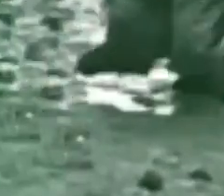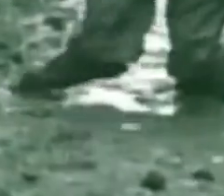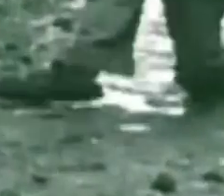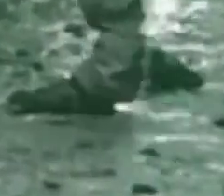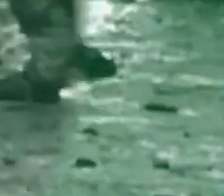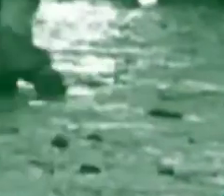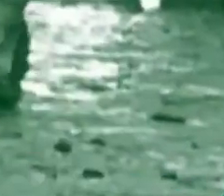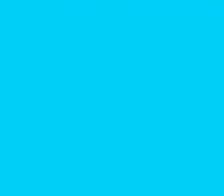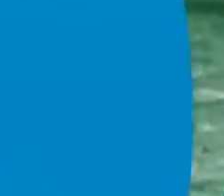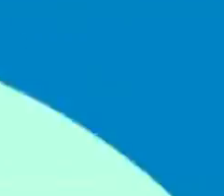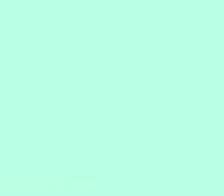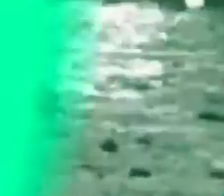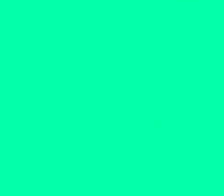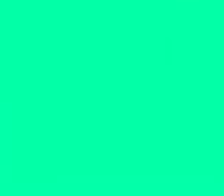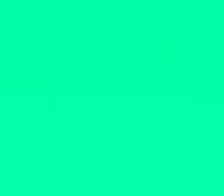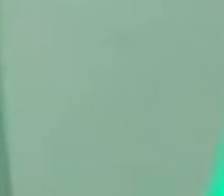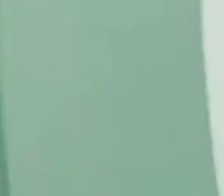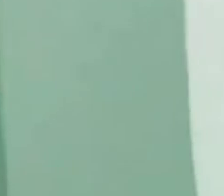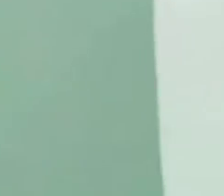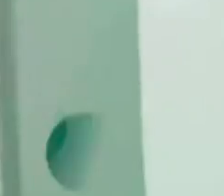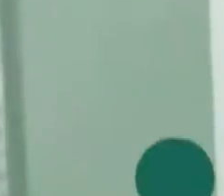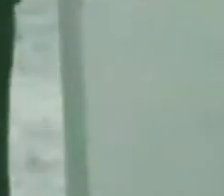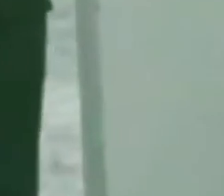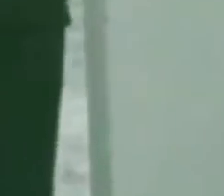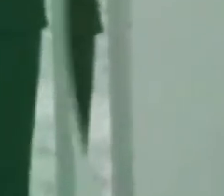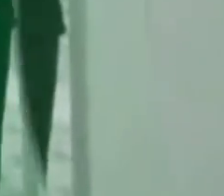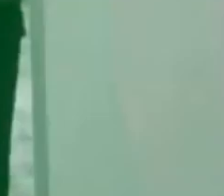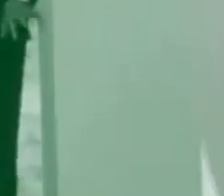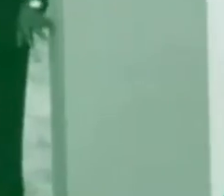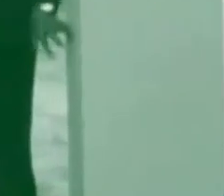different stories, we are capable,